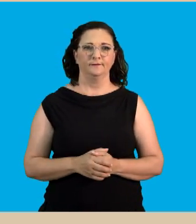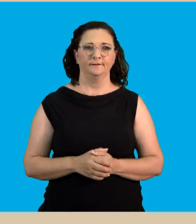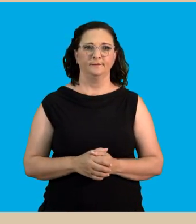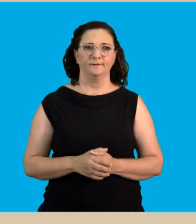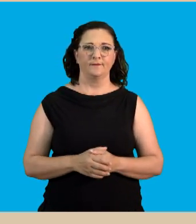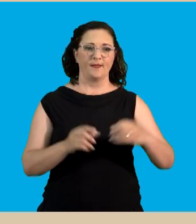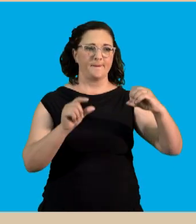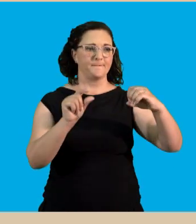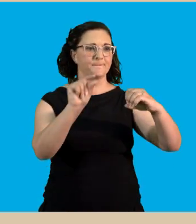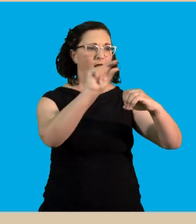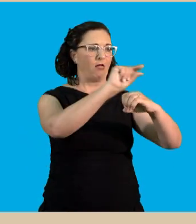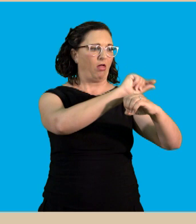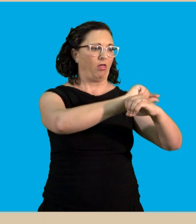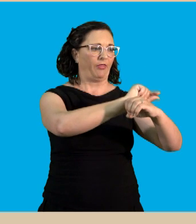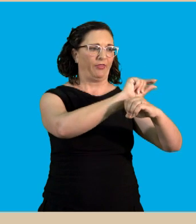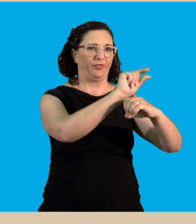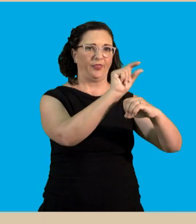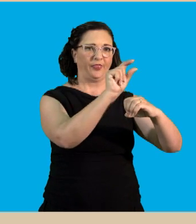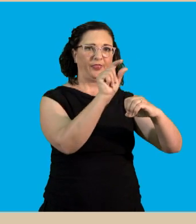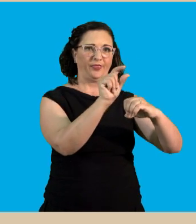to keep